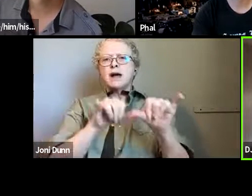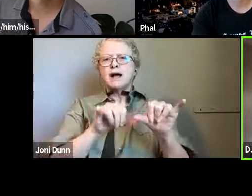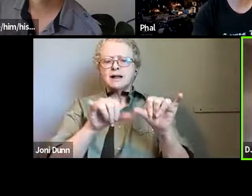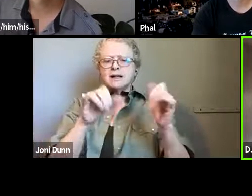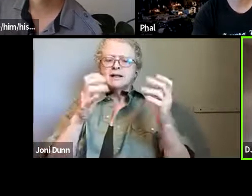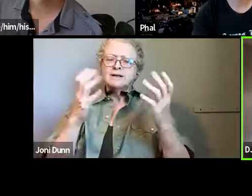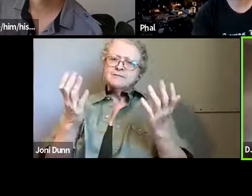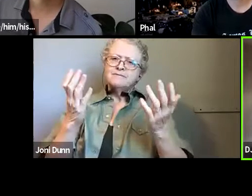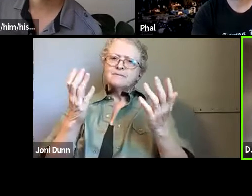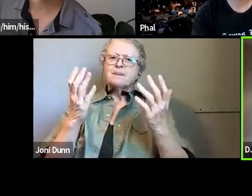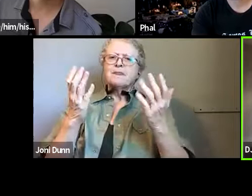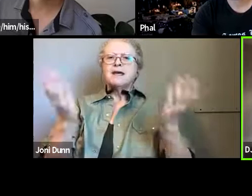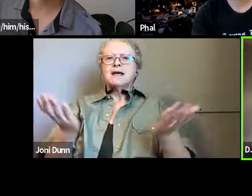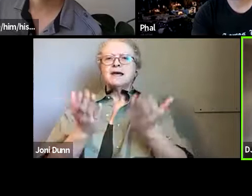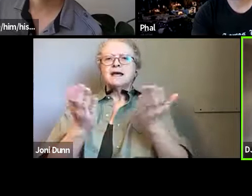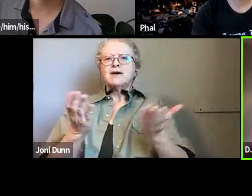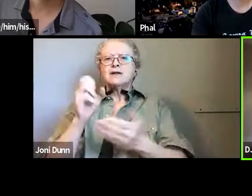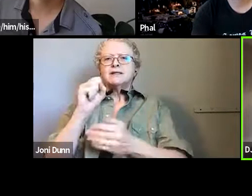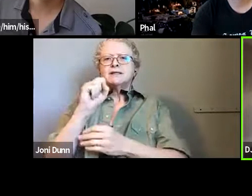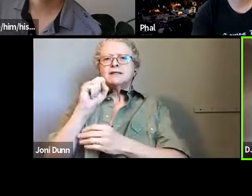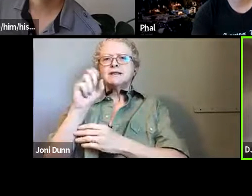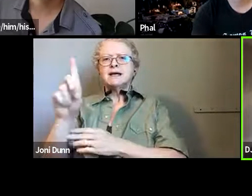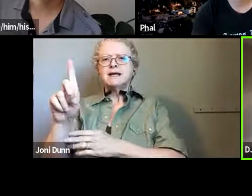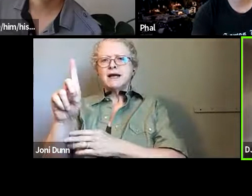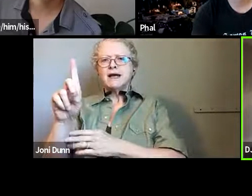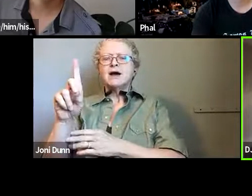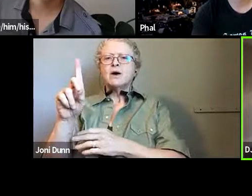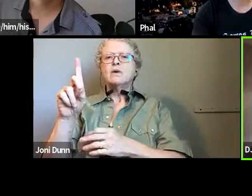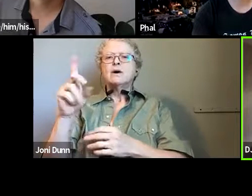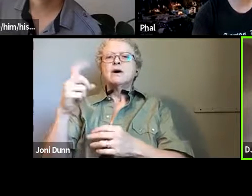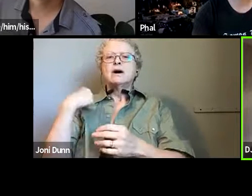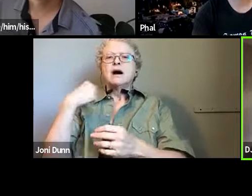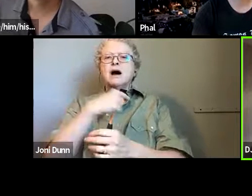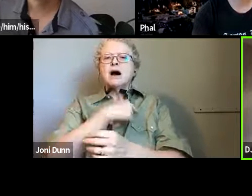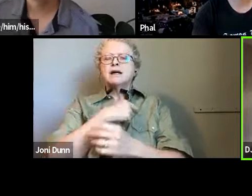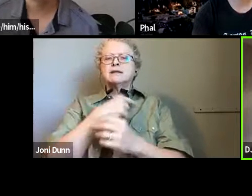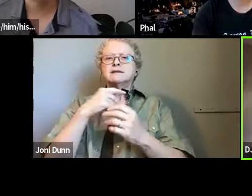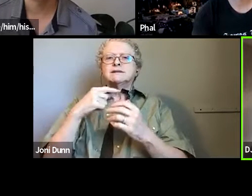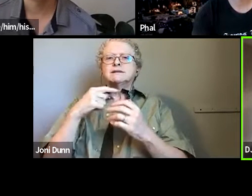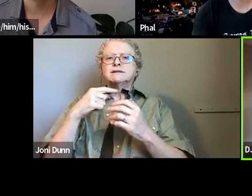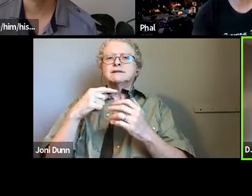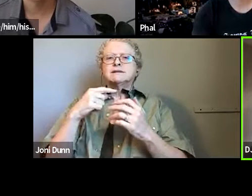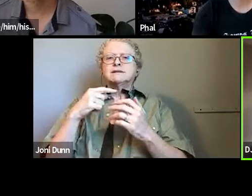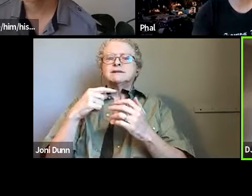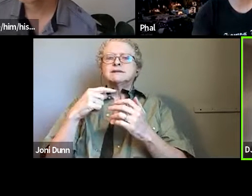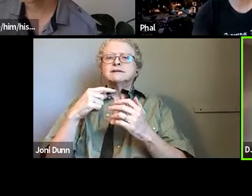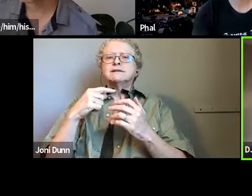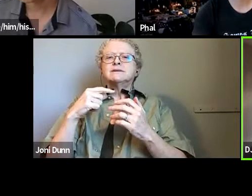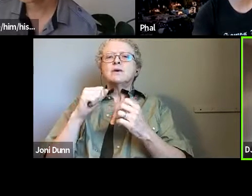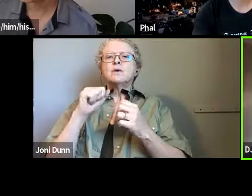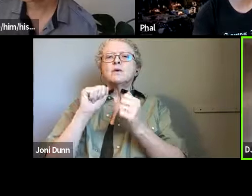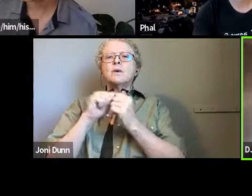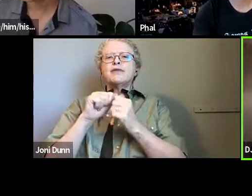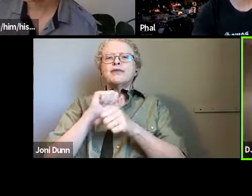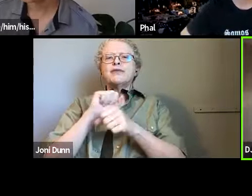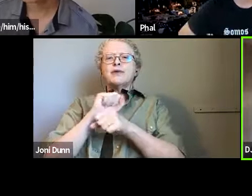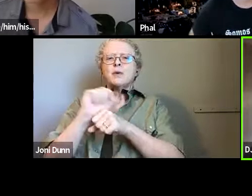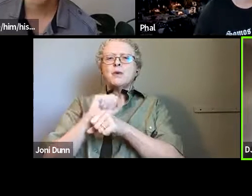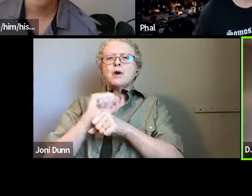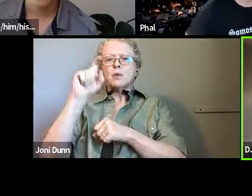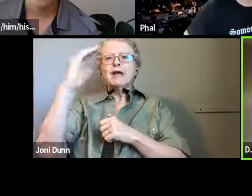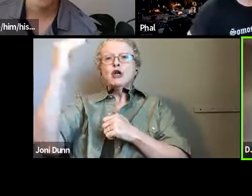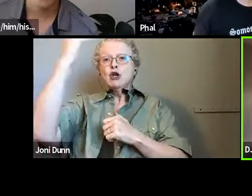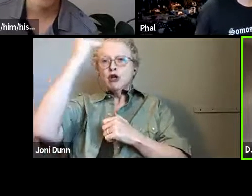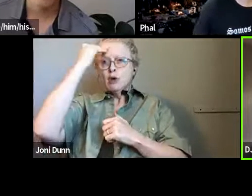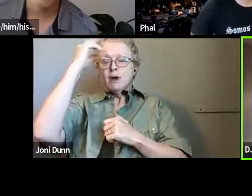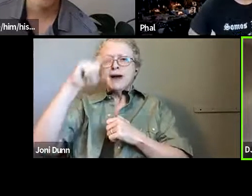Akbayan here in San Diego. But us as specifically the work that we knew we needed to do, because those of us who are